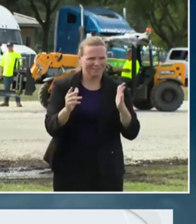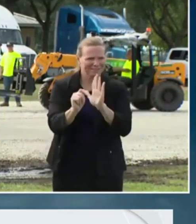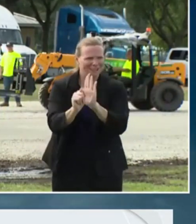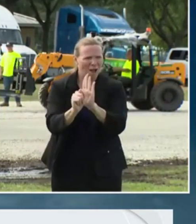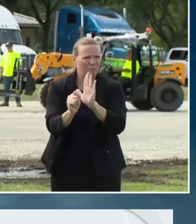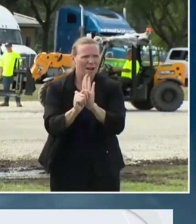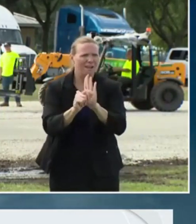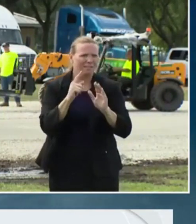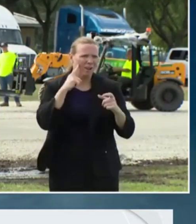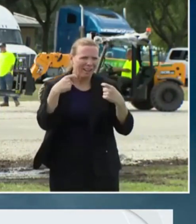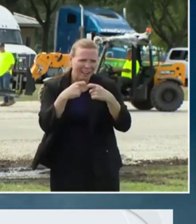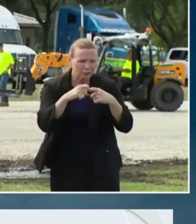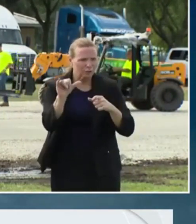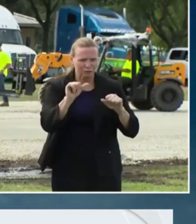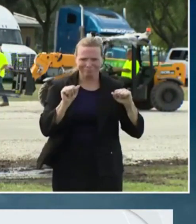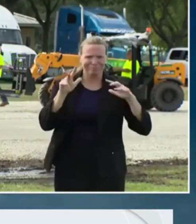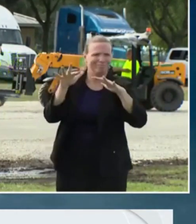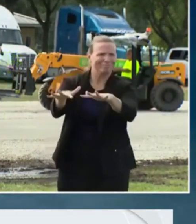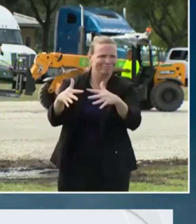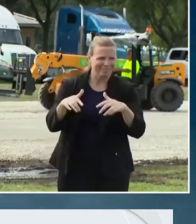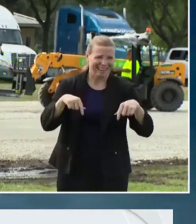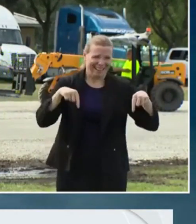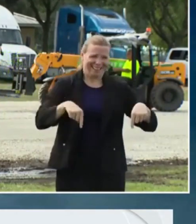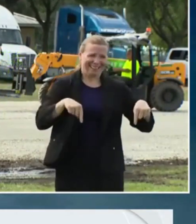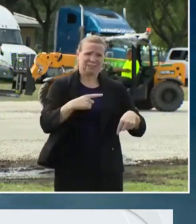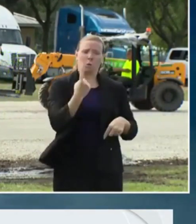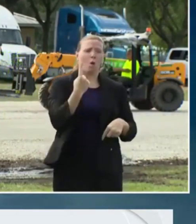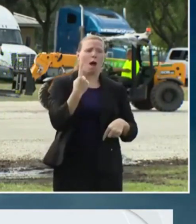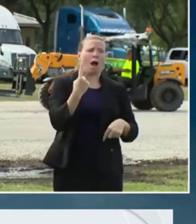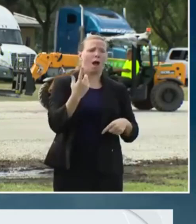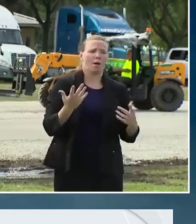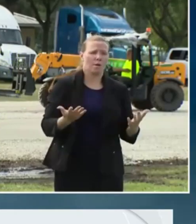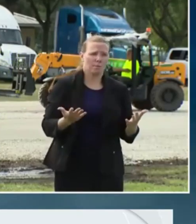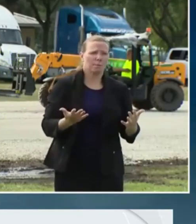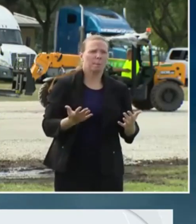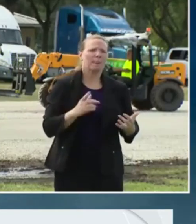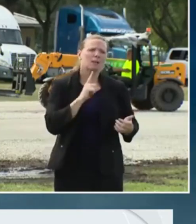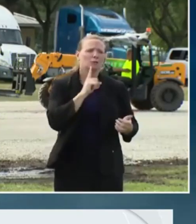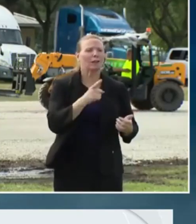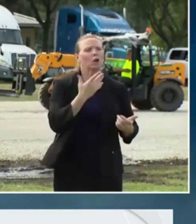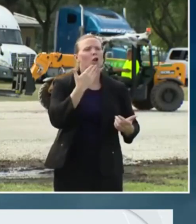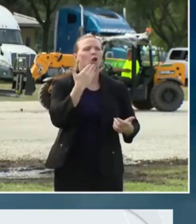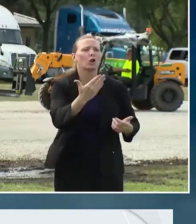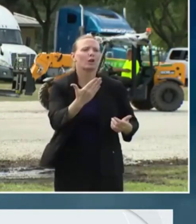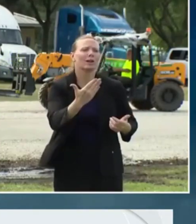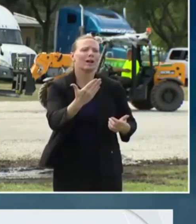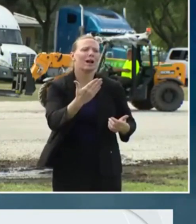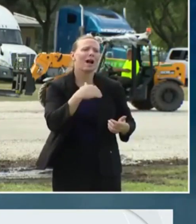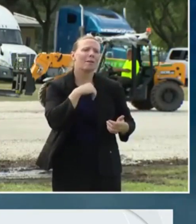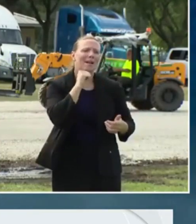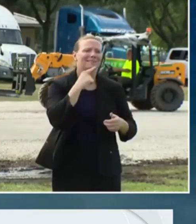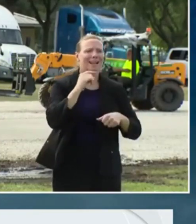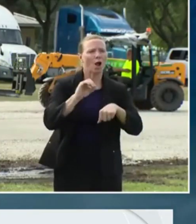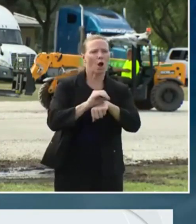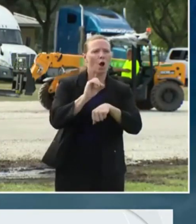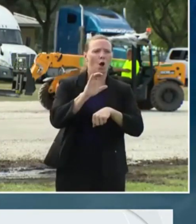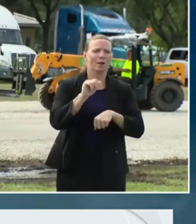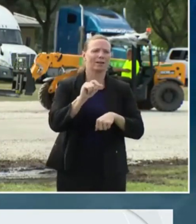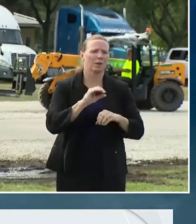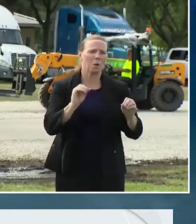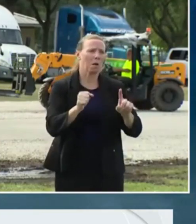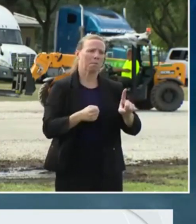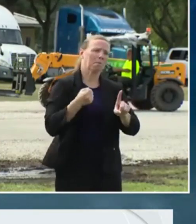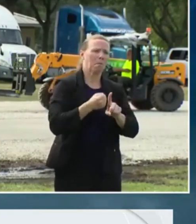other things. But this one right here is really good. I'm not saying Ocala is not going to have any impacts from the storm, but